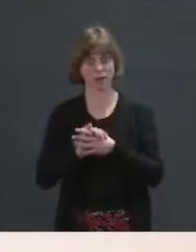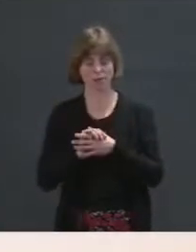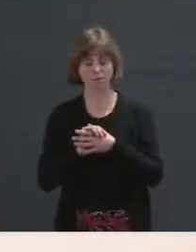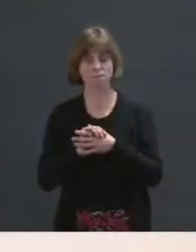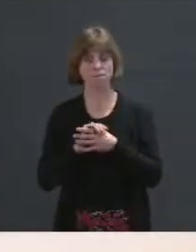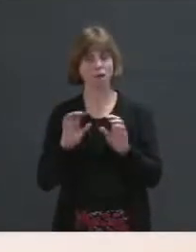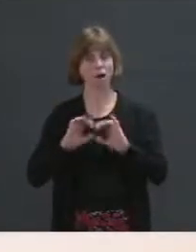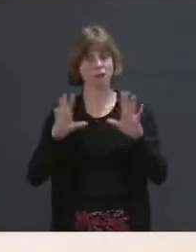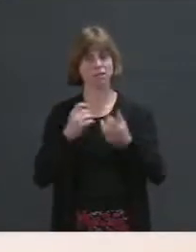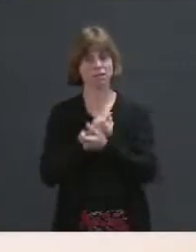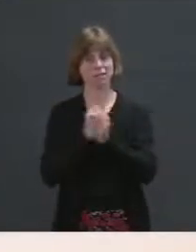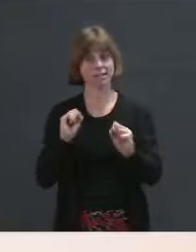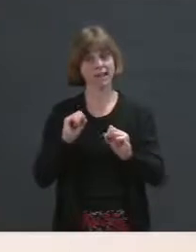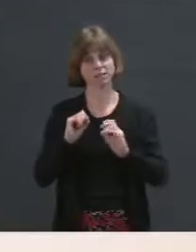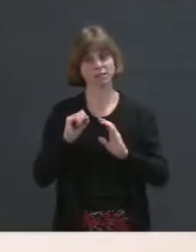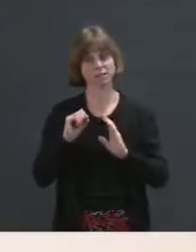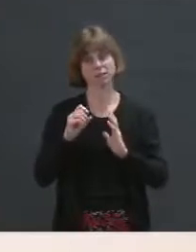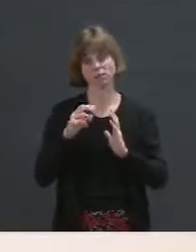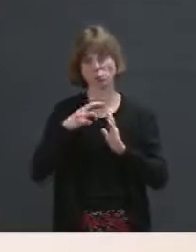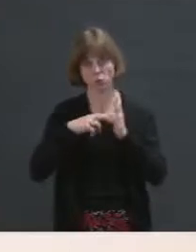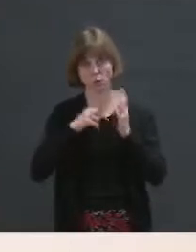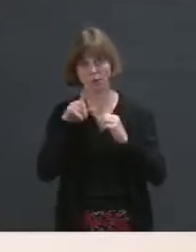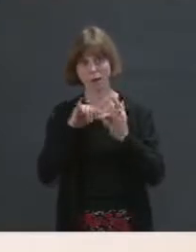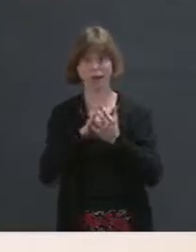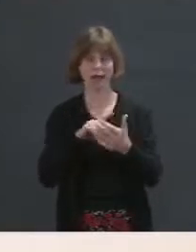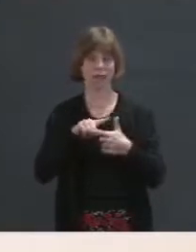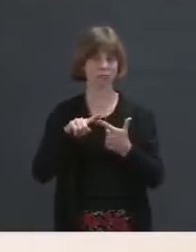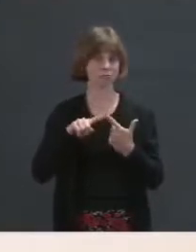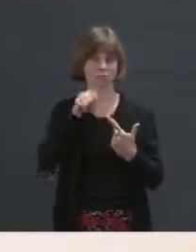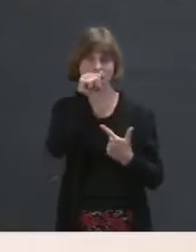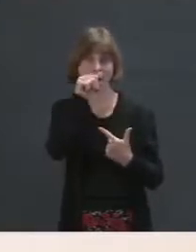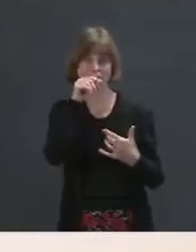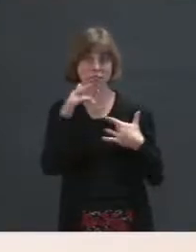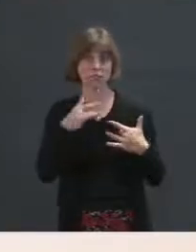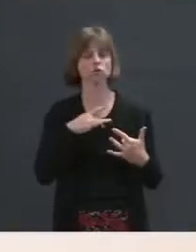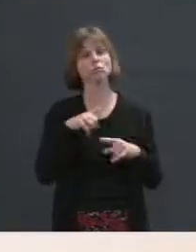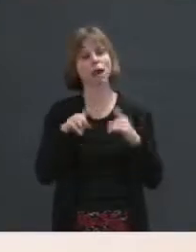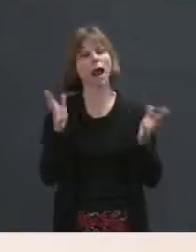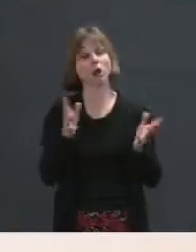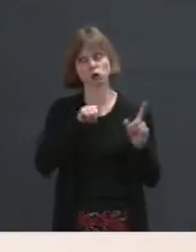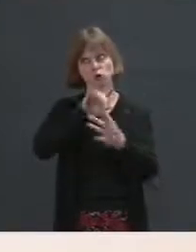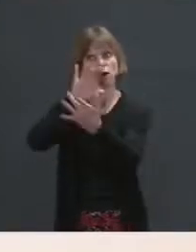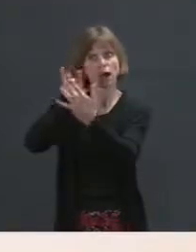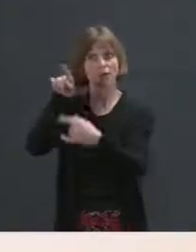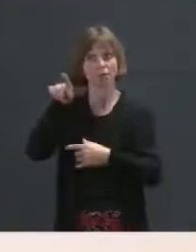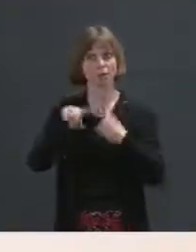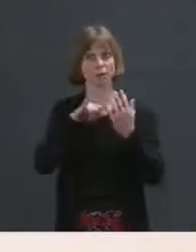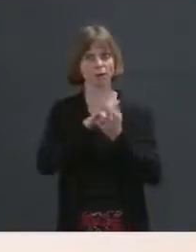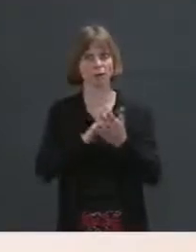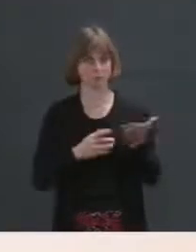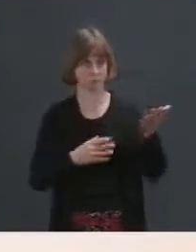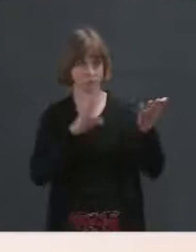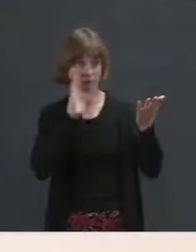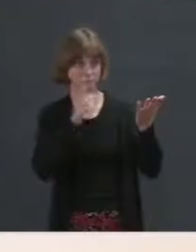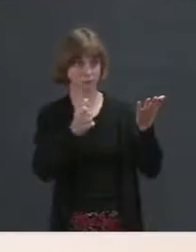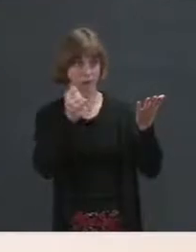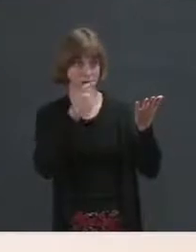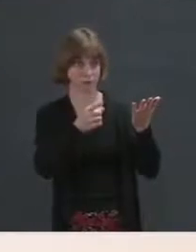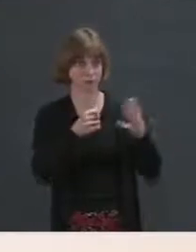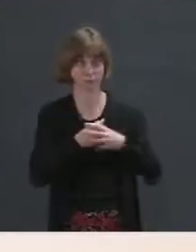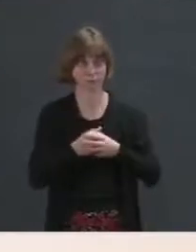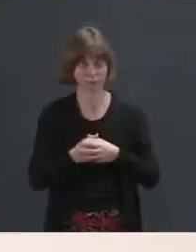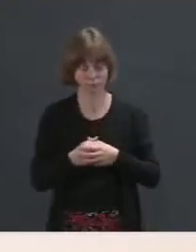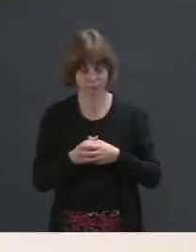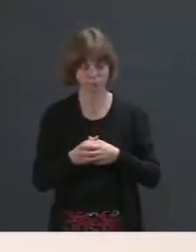safety protocols about that, privacy concerns, but I certainly encourage you to reach out about that. Go ahead in the back. Thank you. Totally